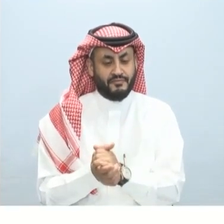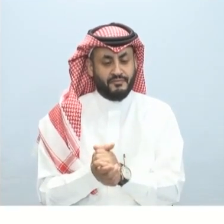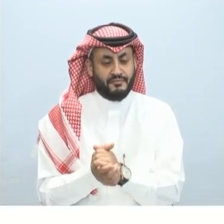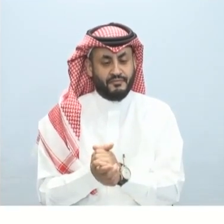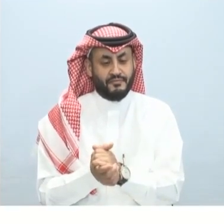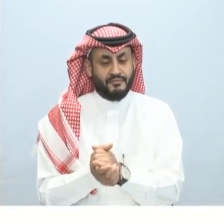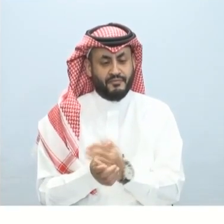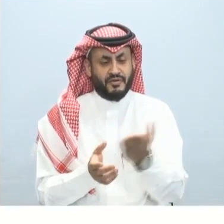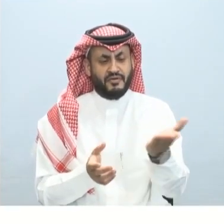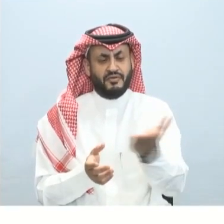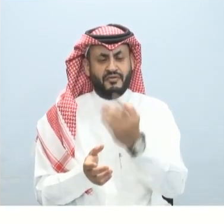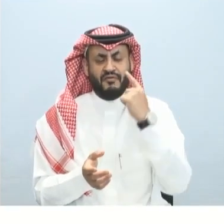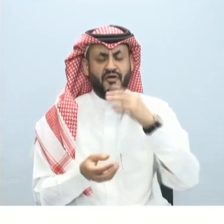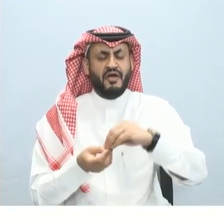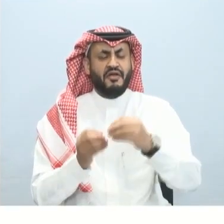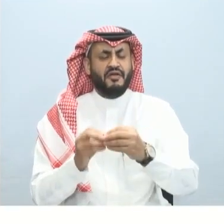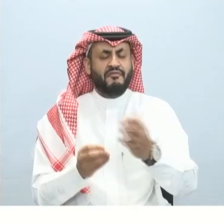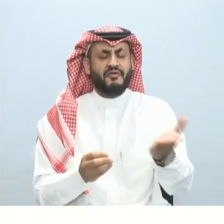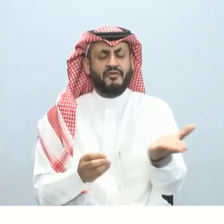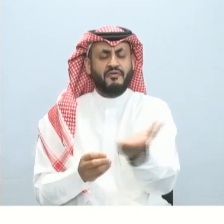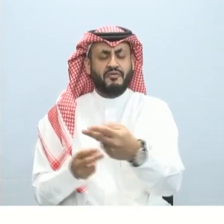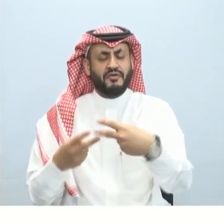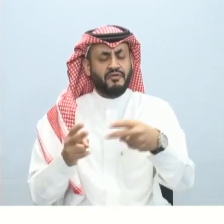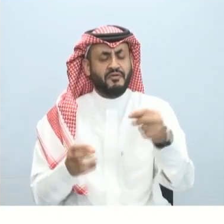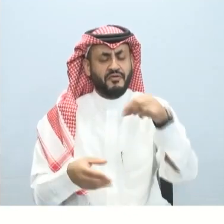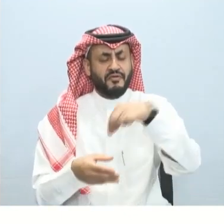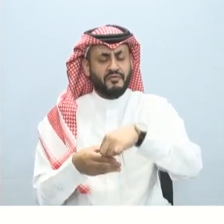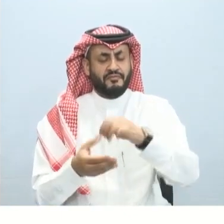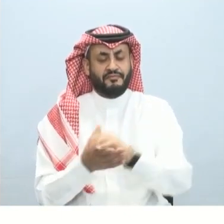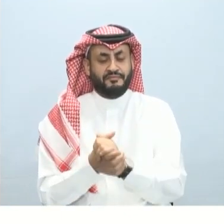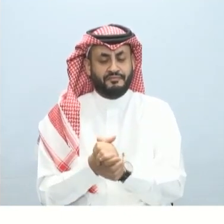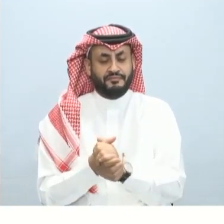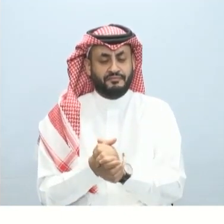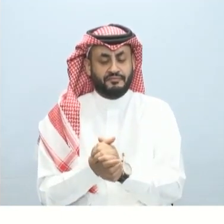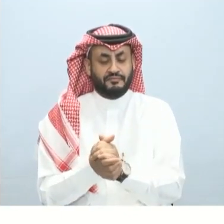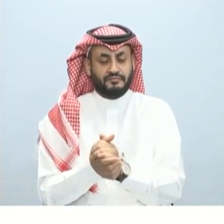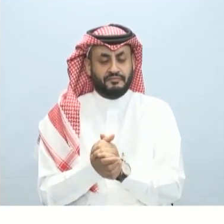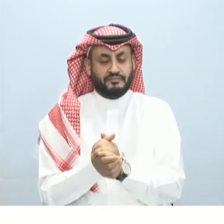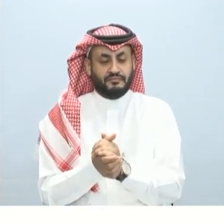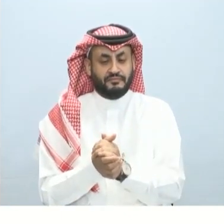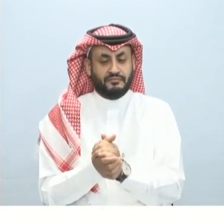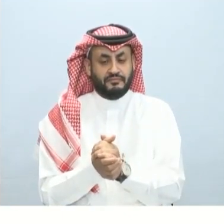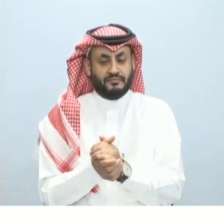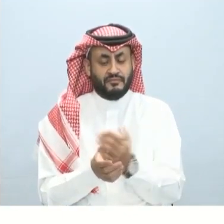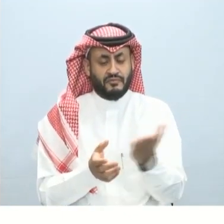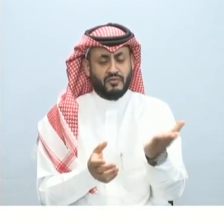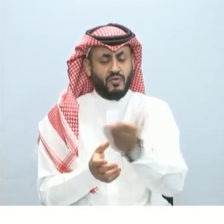little, slightly, much, a lot,